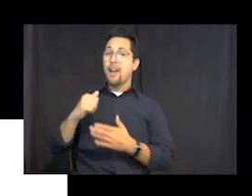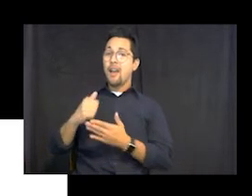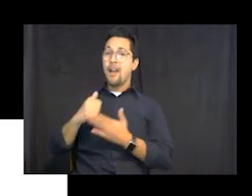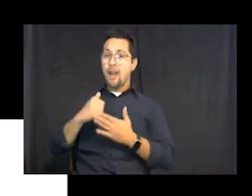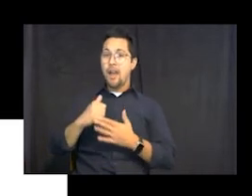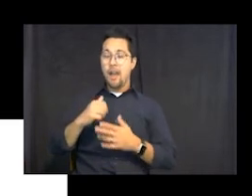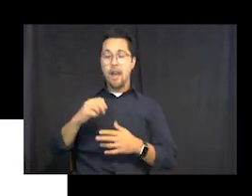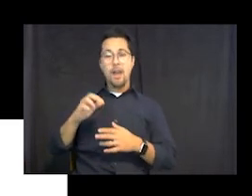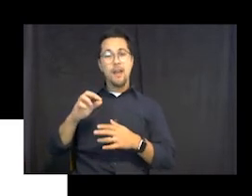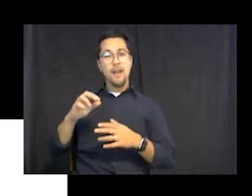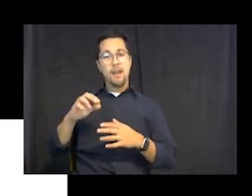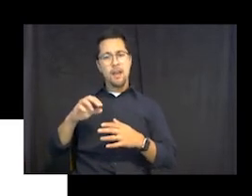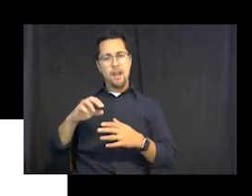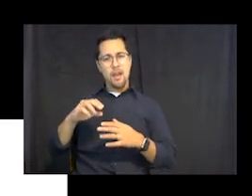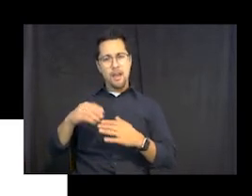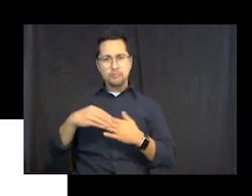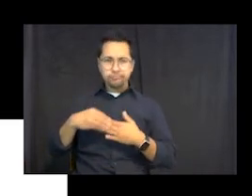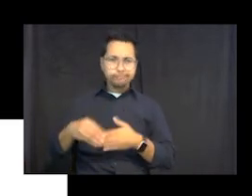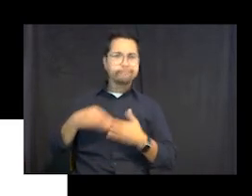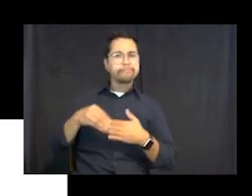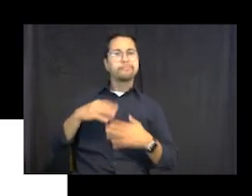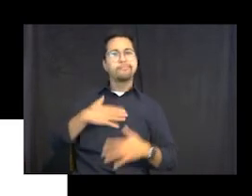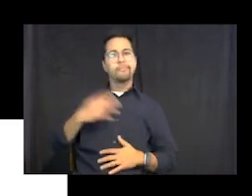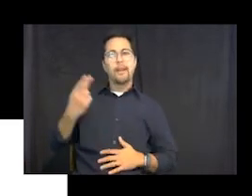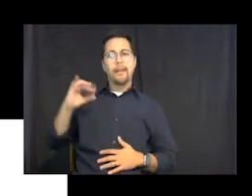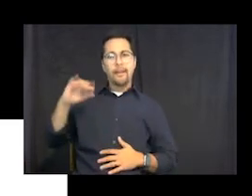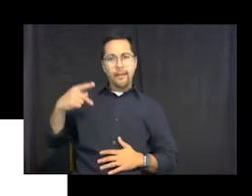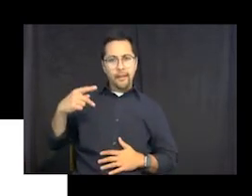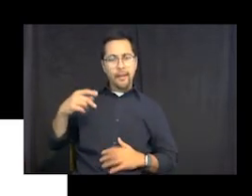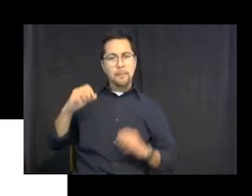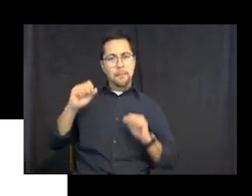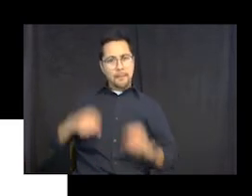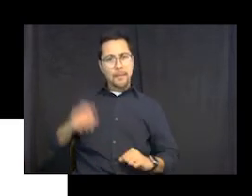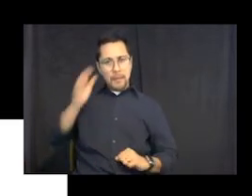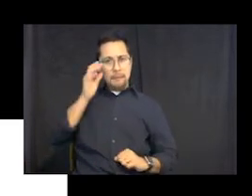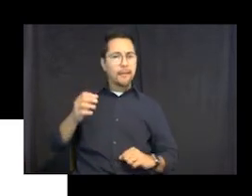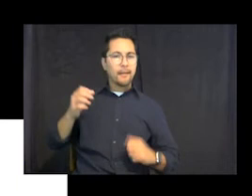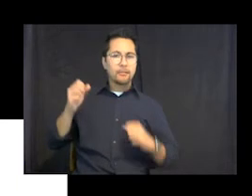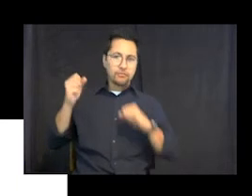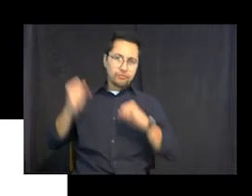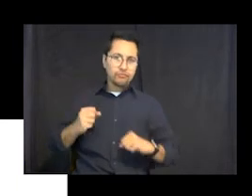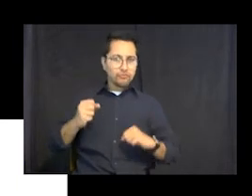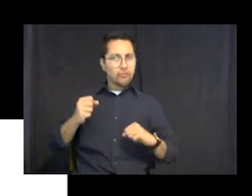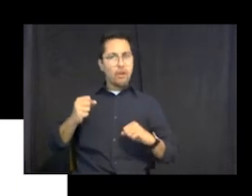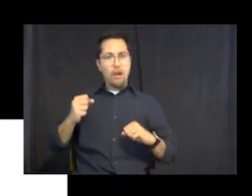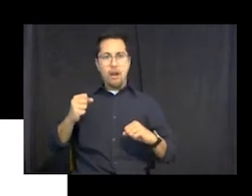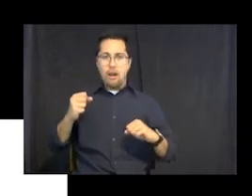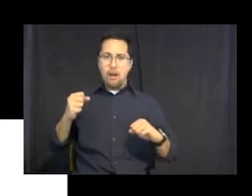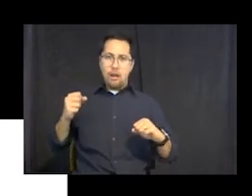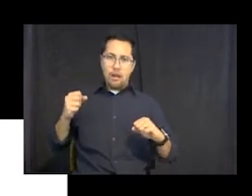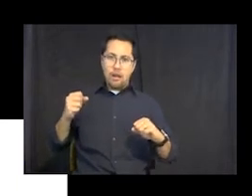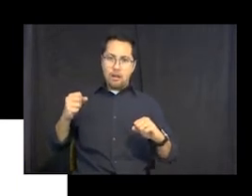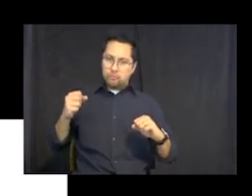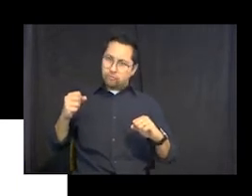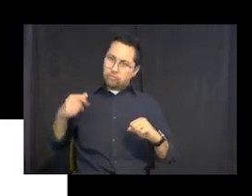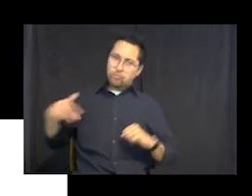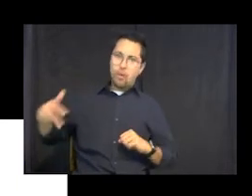release my hip flexors in order to be strong enough to walk independently.